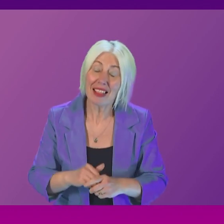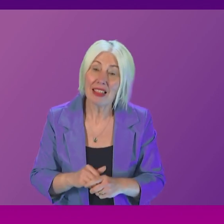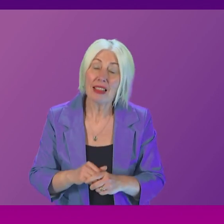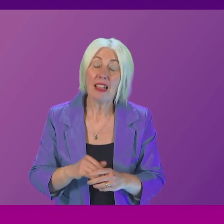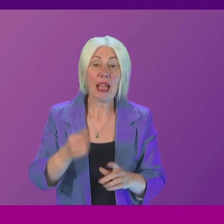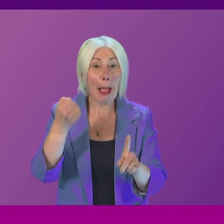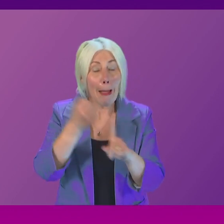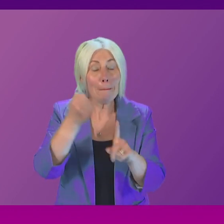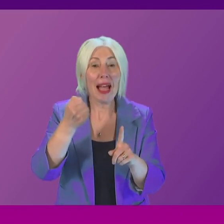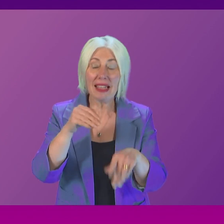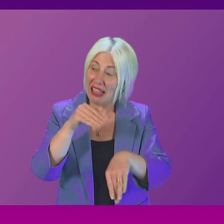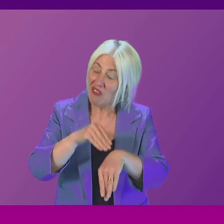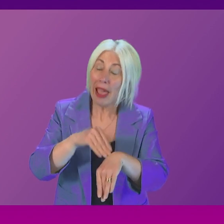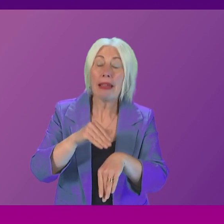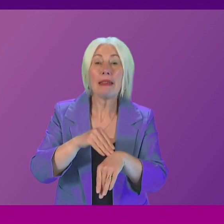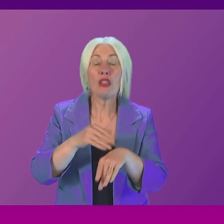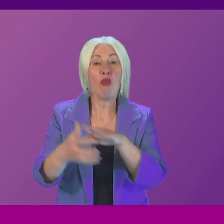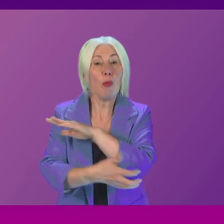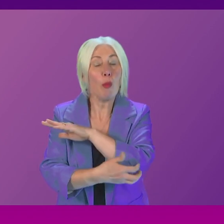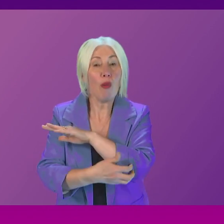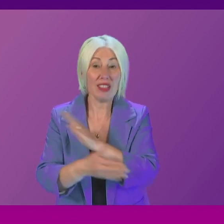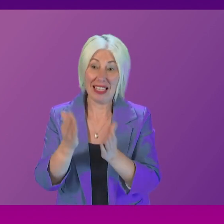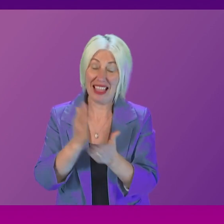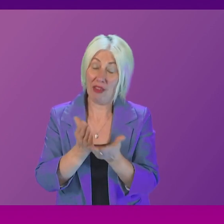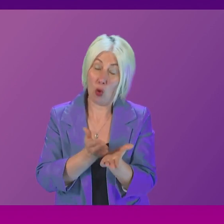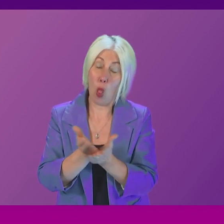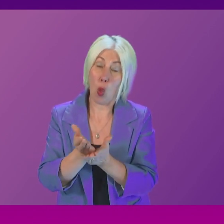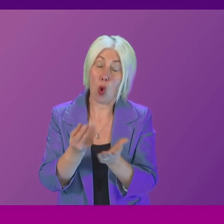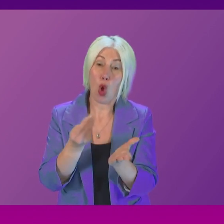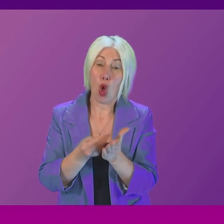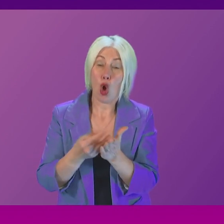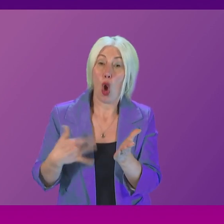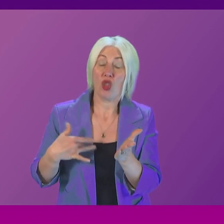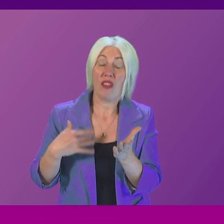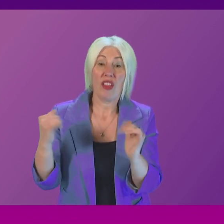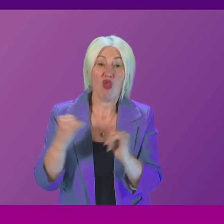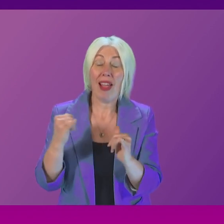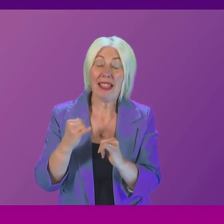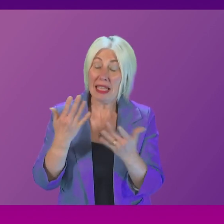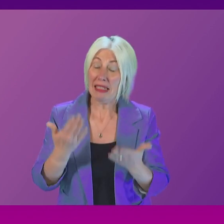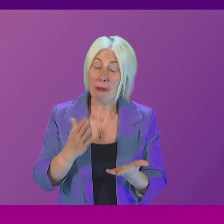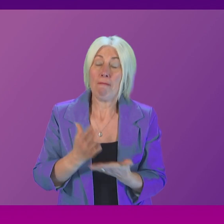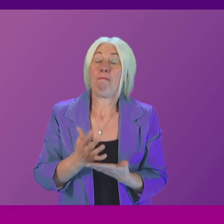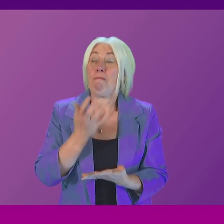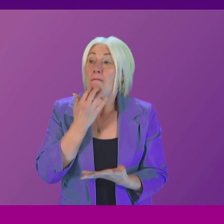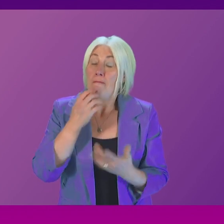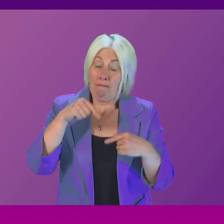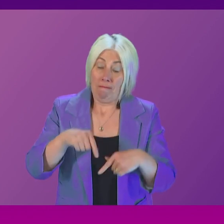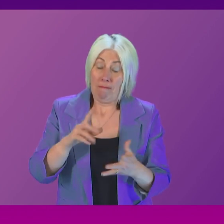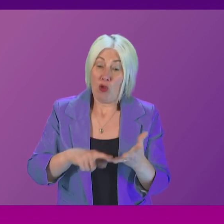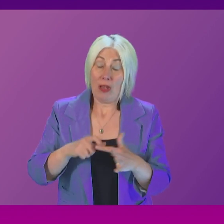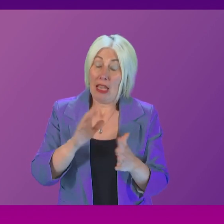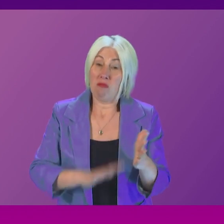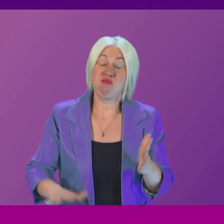effects of poverty, particularly in the cost of living crisis that has beset this country, and that I'm afraid